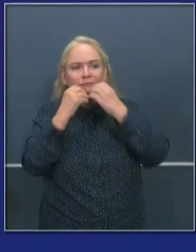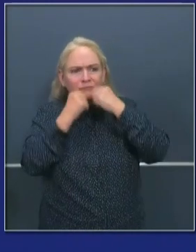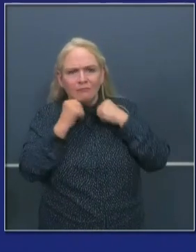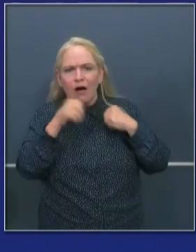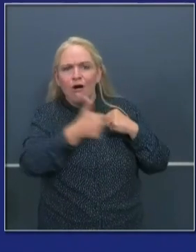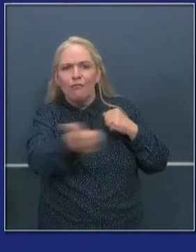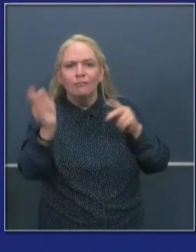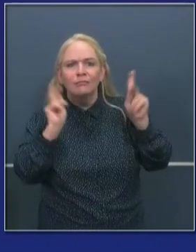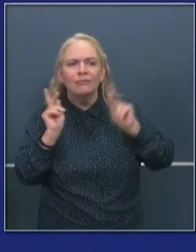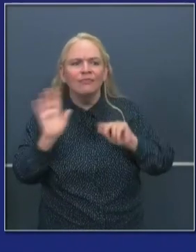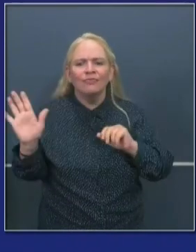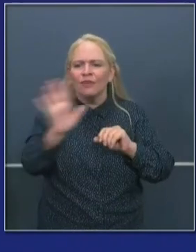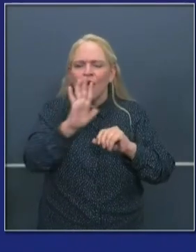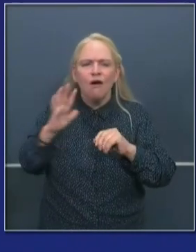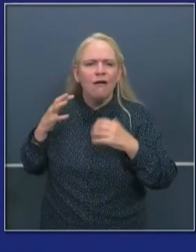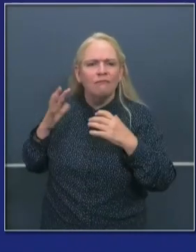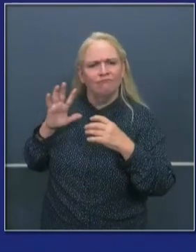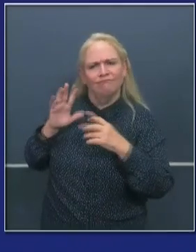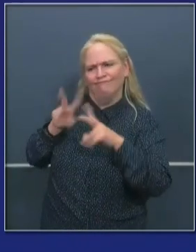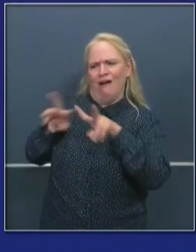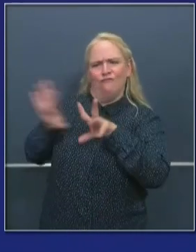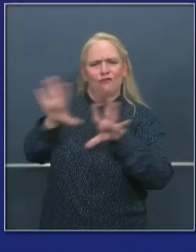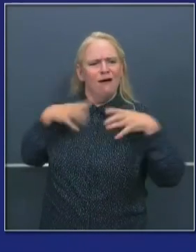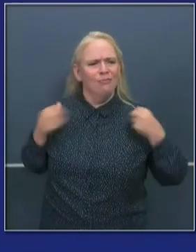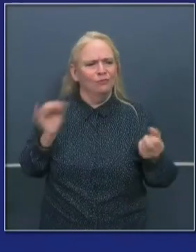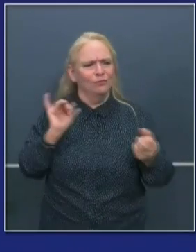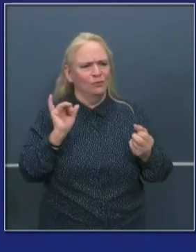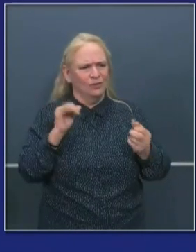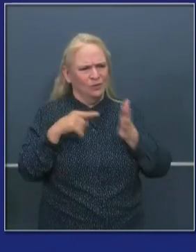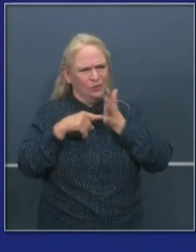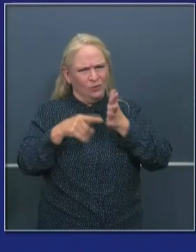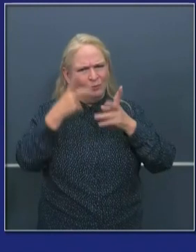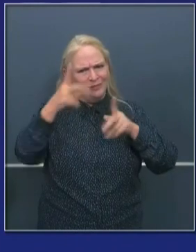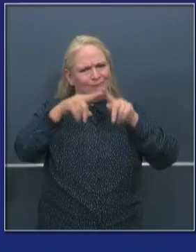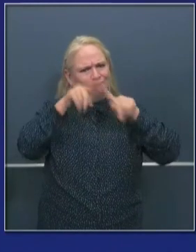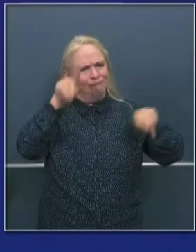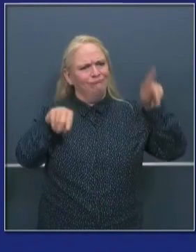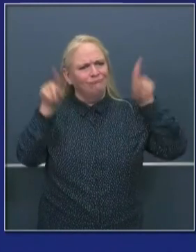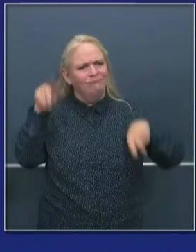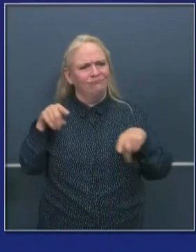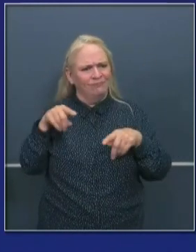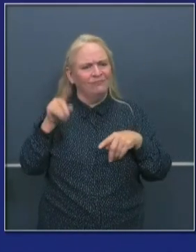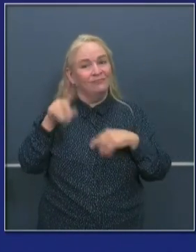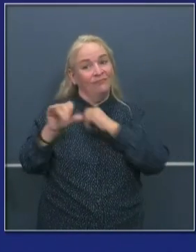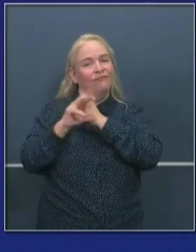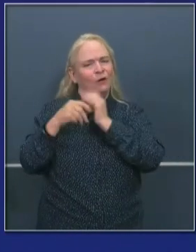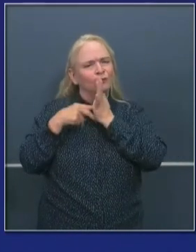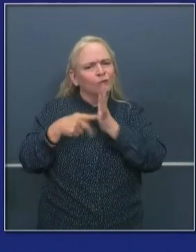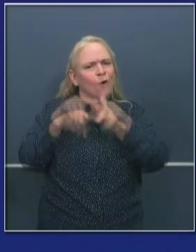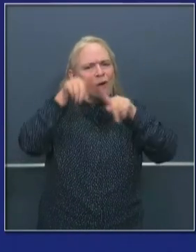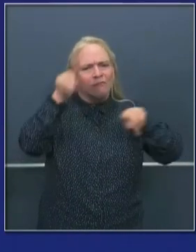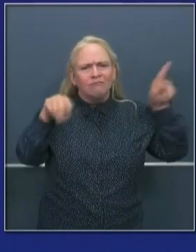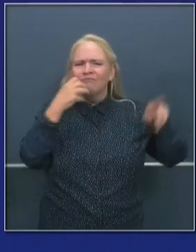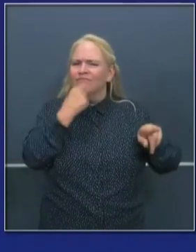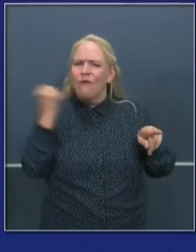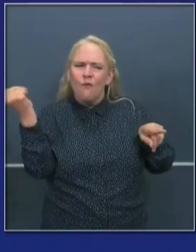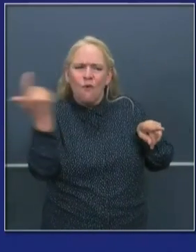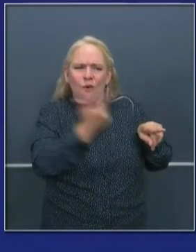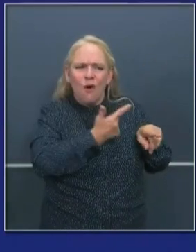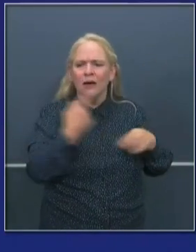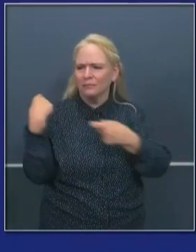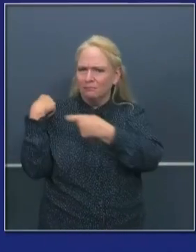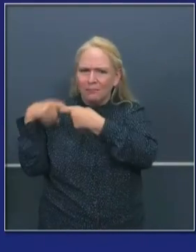one that truly represents the diversity of our state, providing a message in Spanish, as